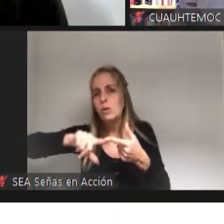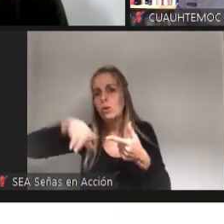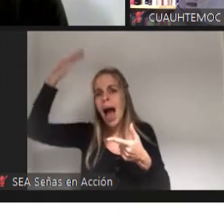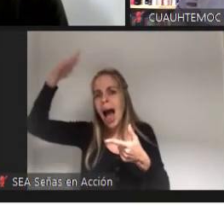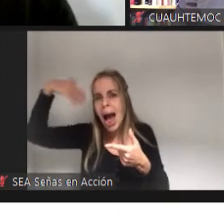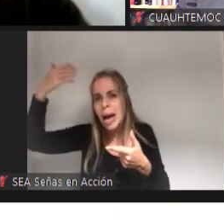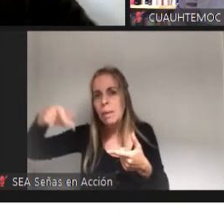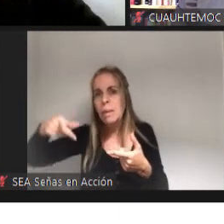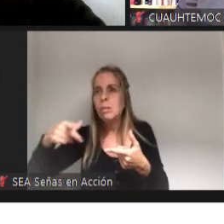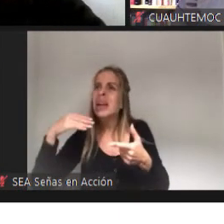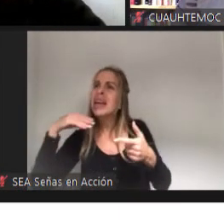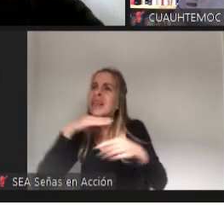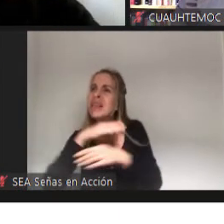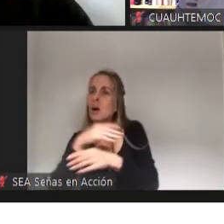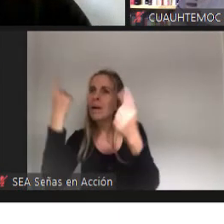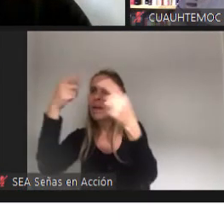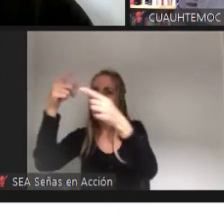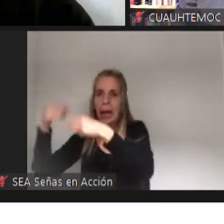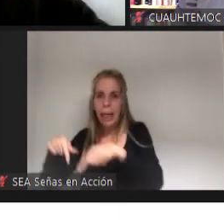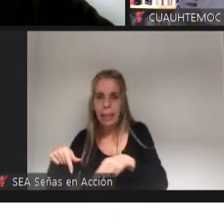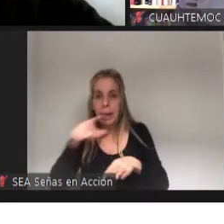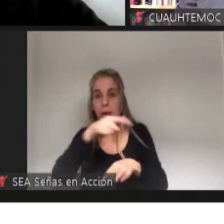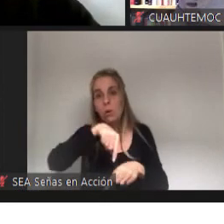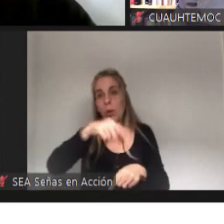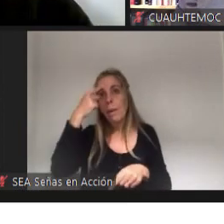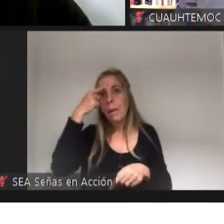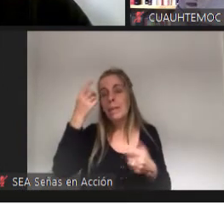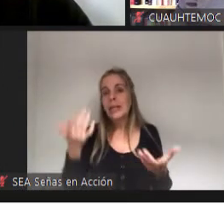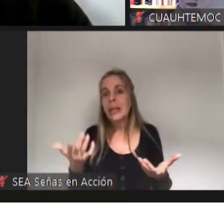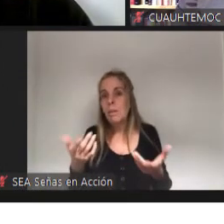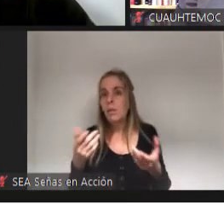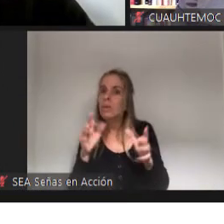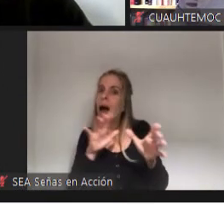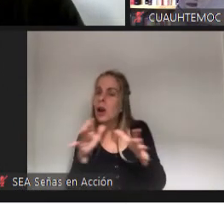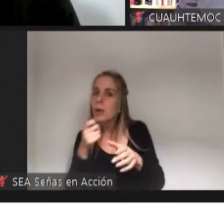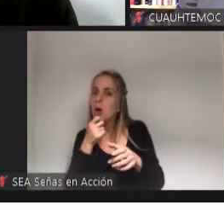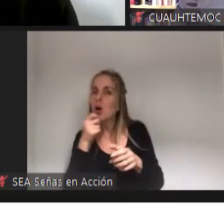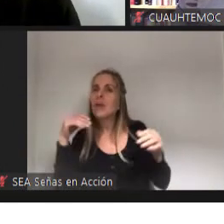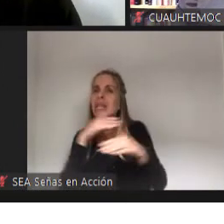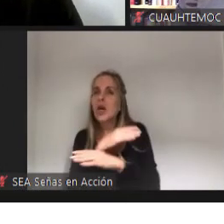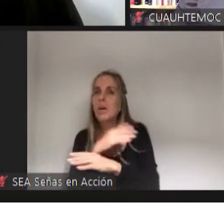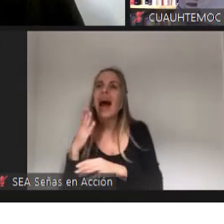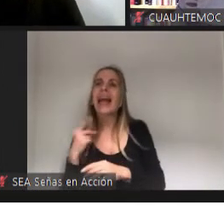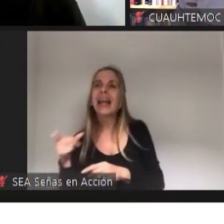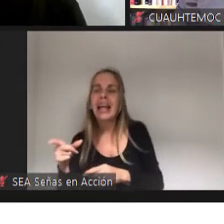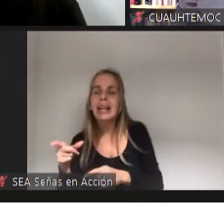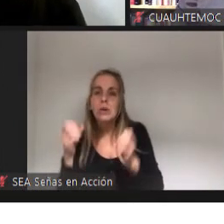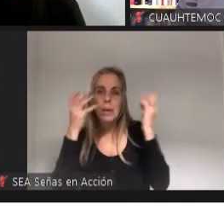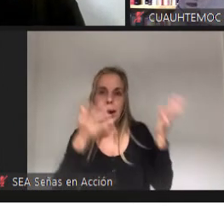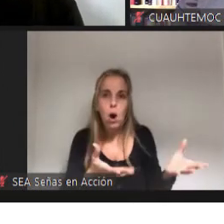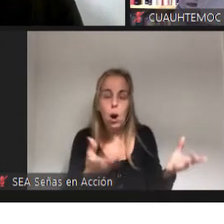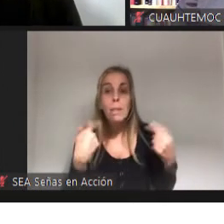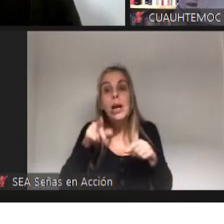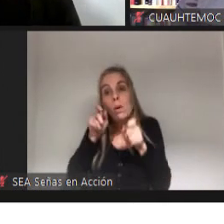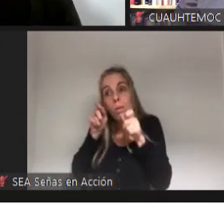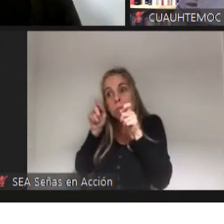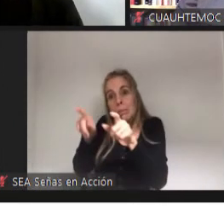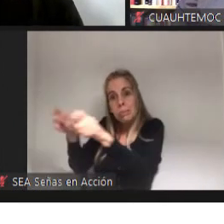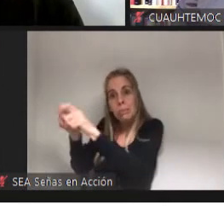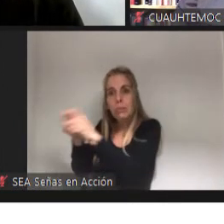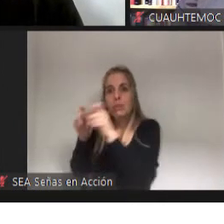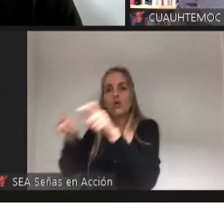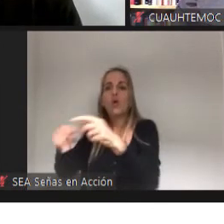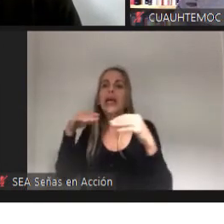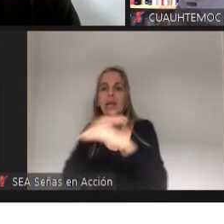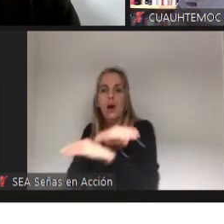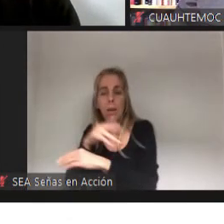with African or Arab artists, because we believe that you have to integrate yourselves from your own perspective